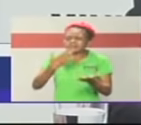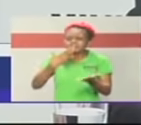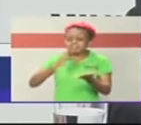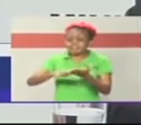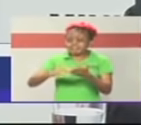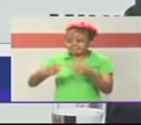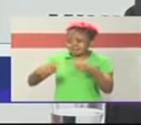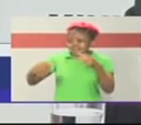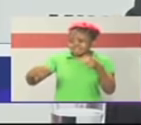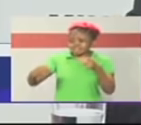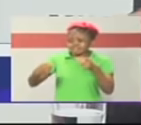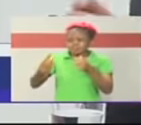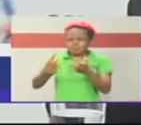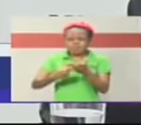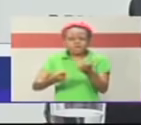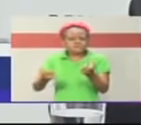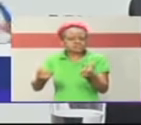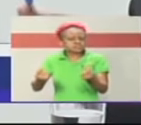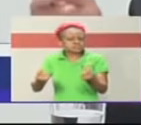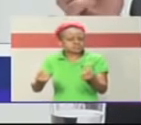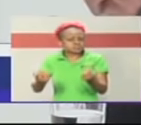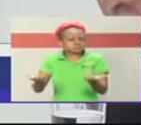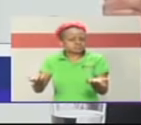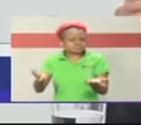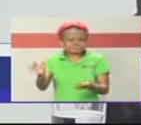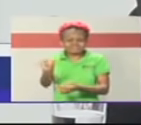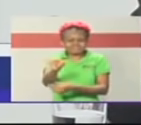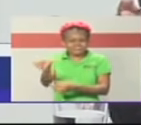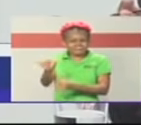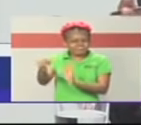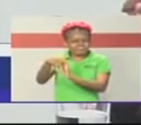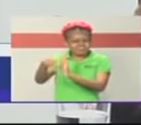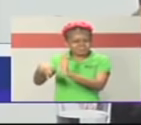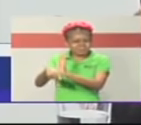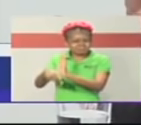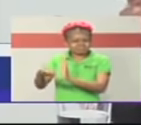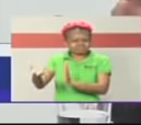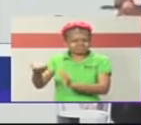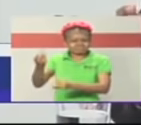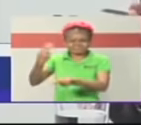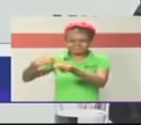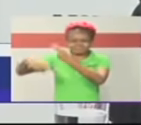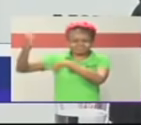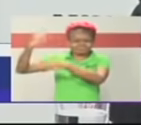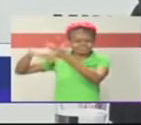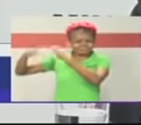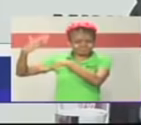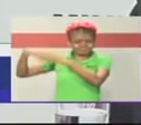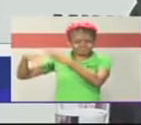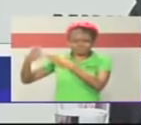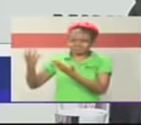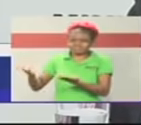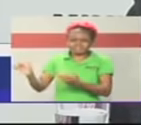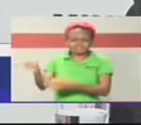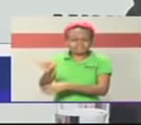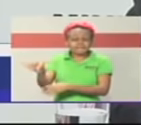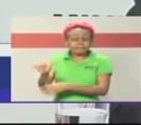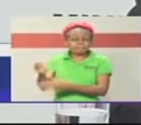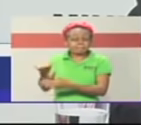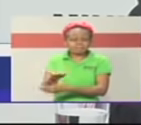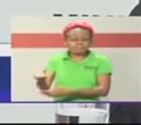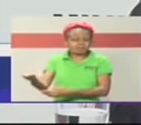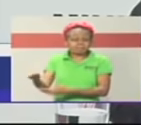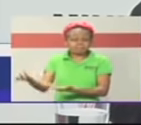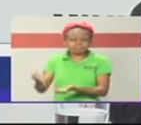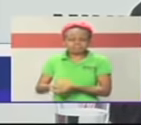is decades old, but I know there's a heightened concern because of the COVID-19 vaccine. There is something